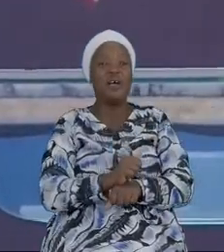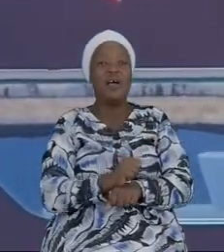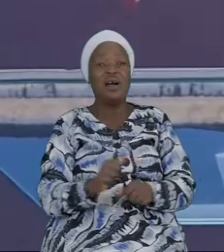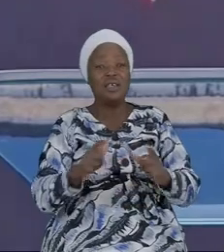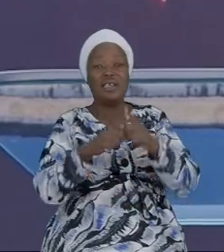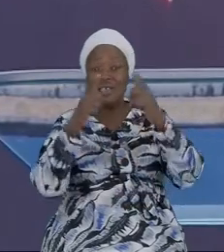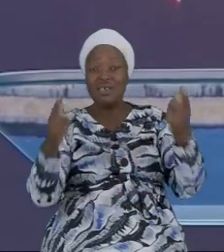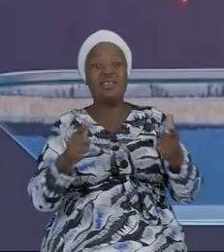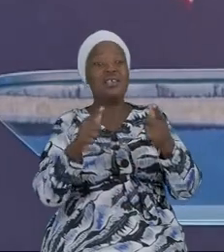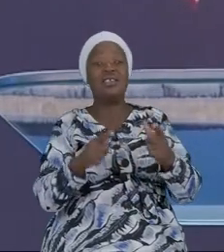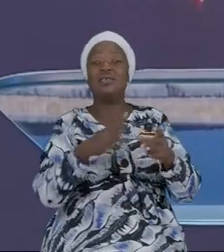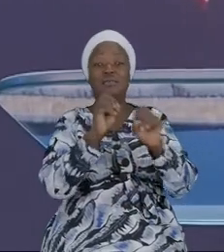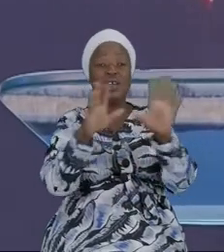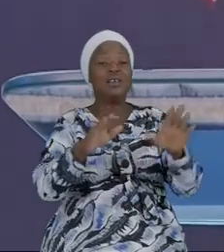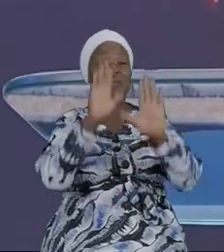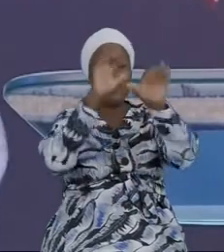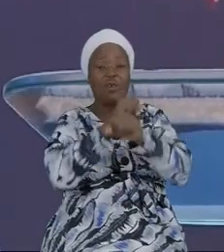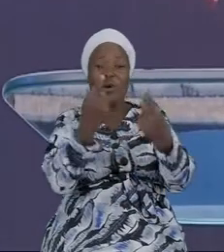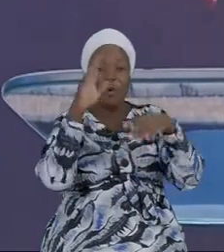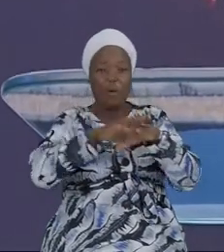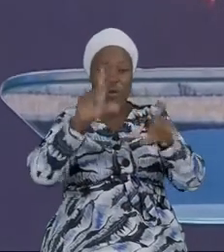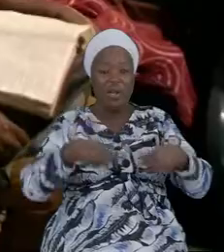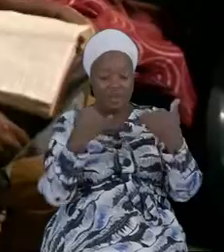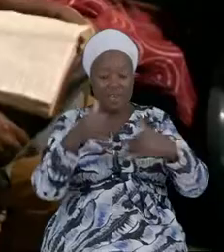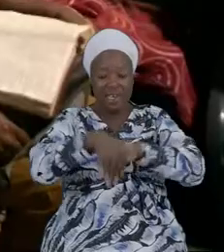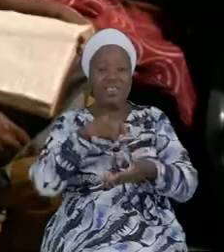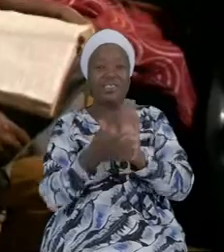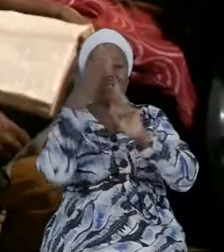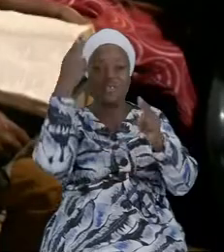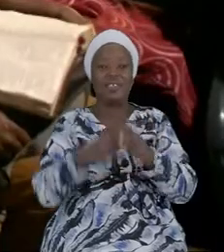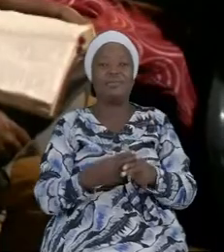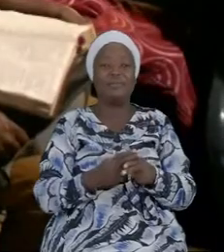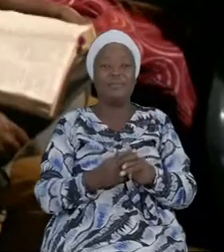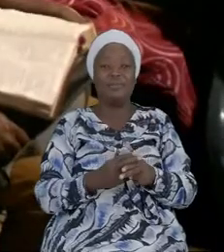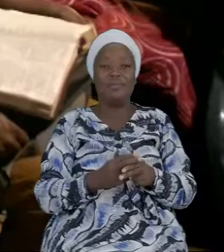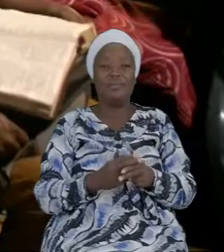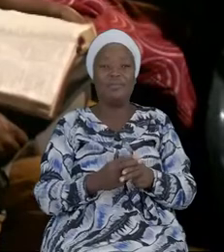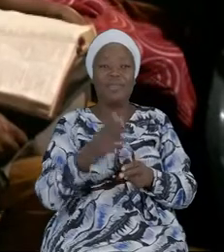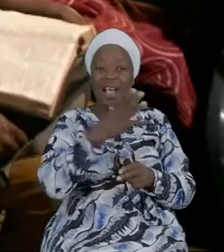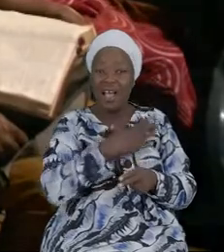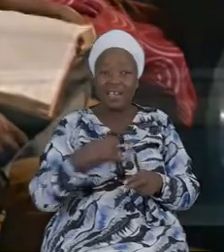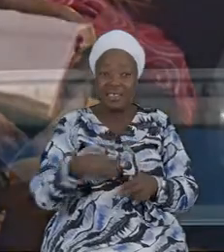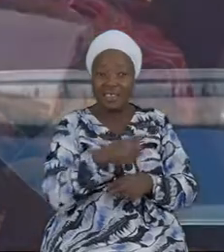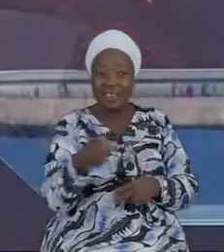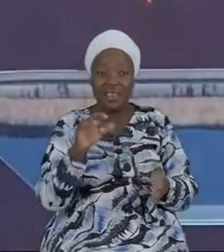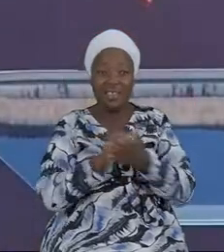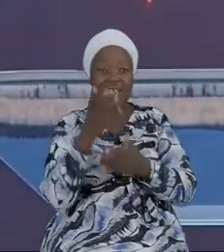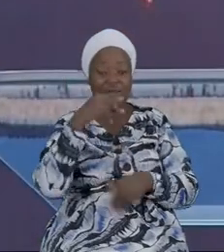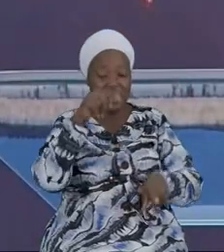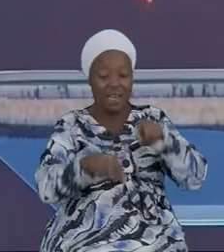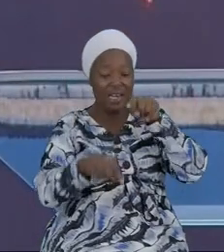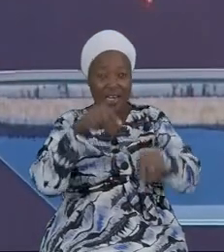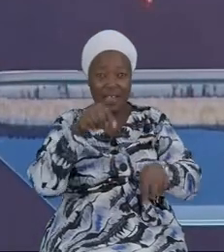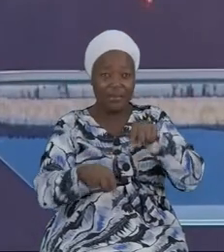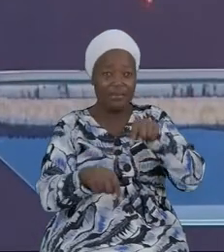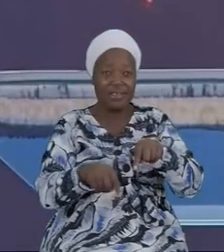manifold miracle coming upon your life tonight in Jesus' name. And they that were